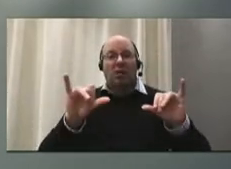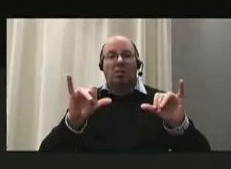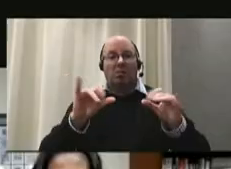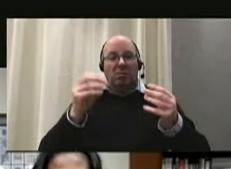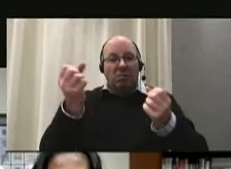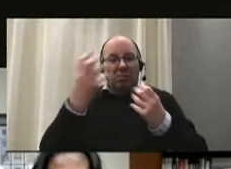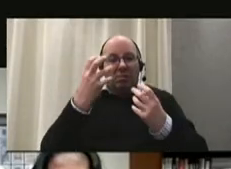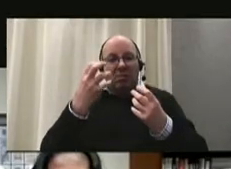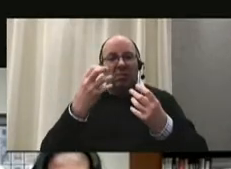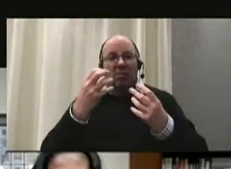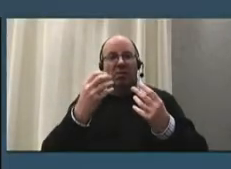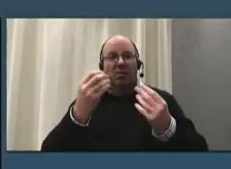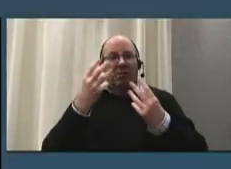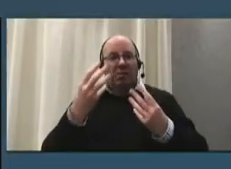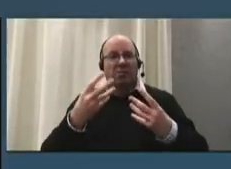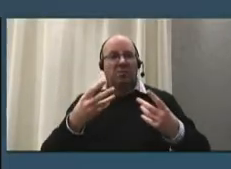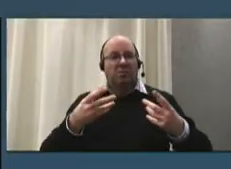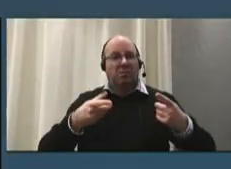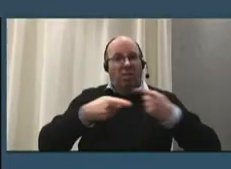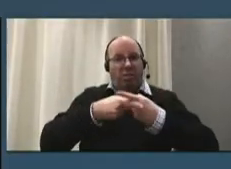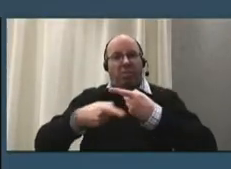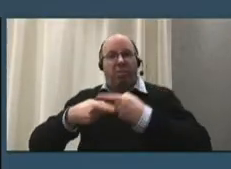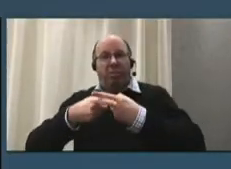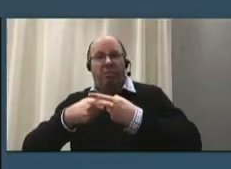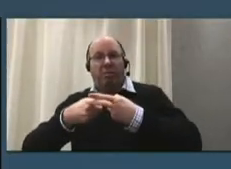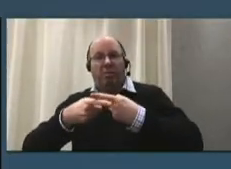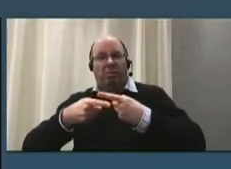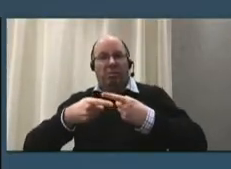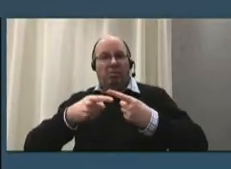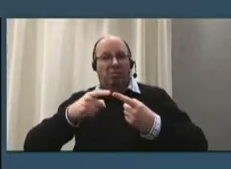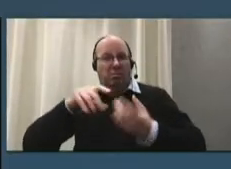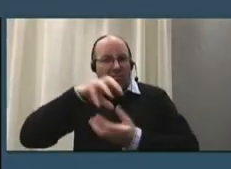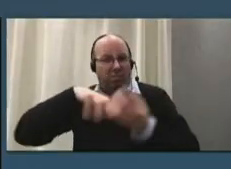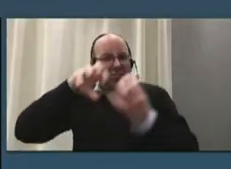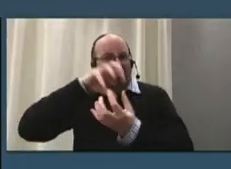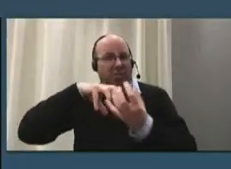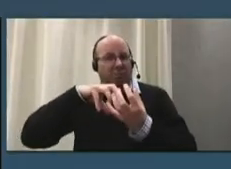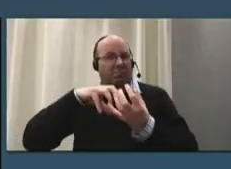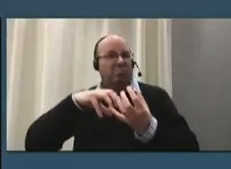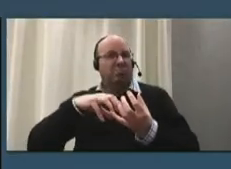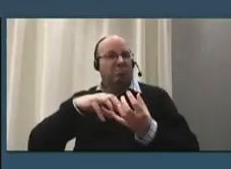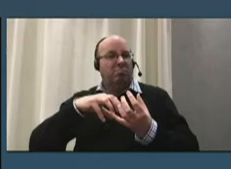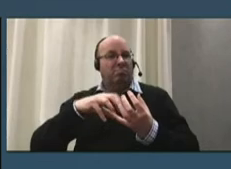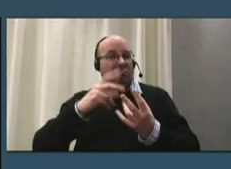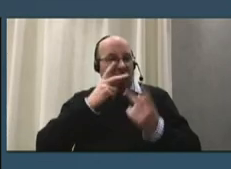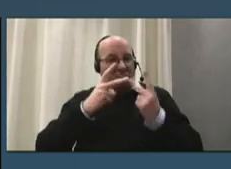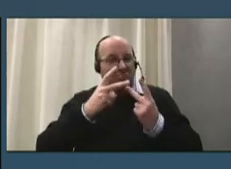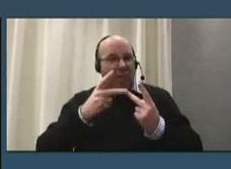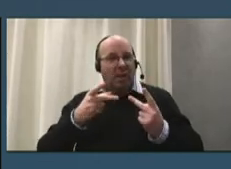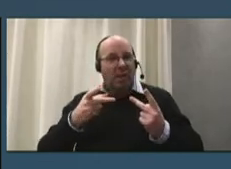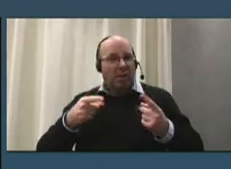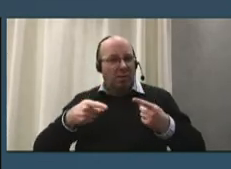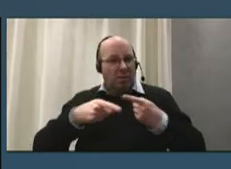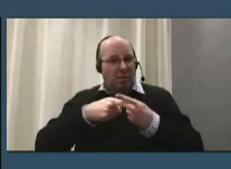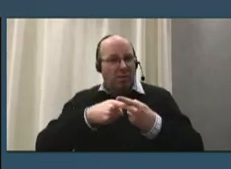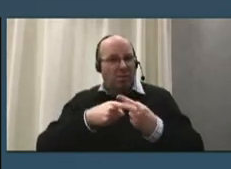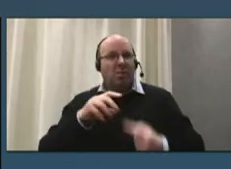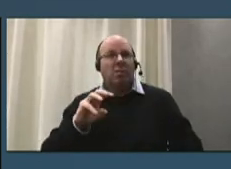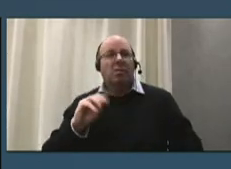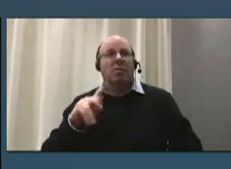issues that are affecting MCPS's responses? And with that, what